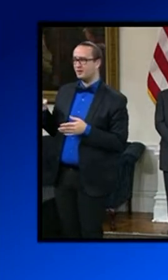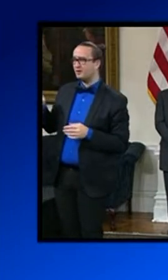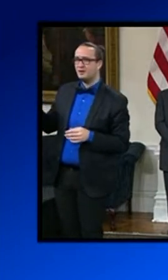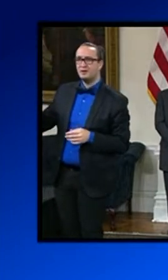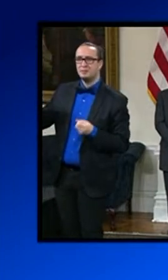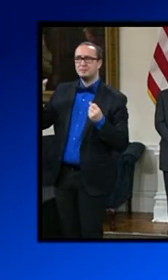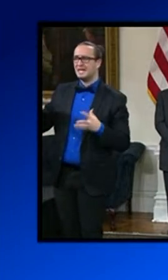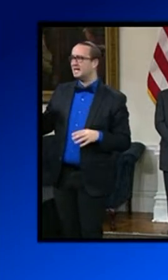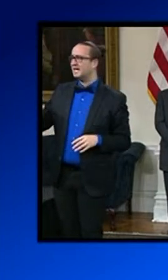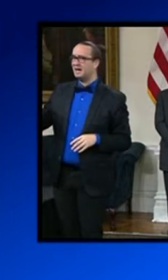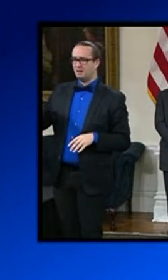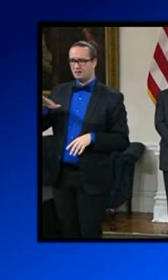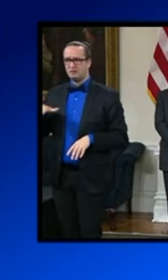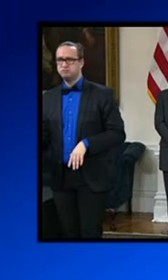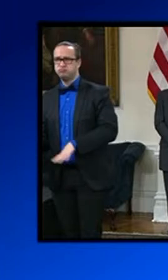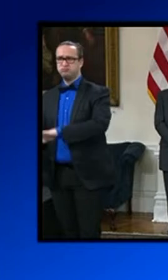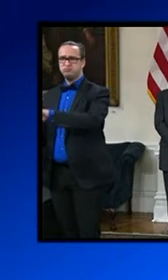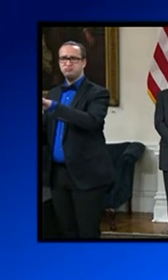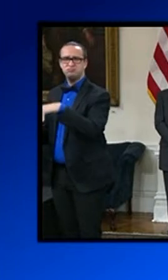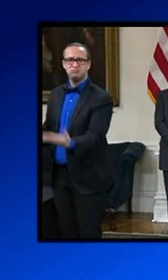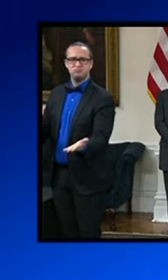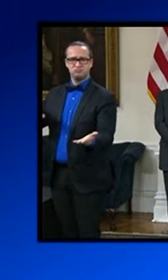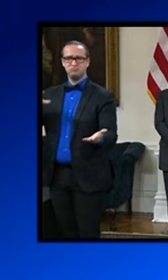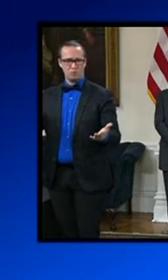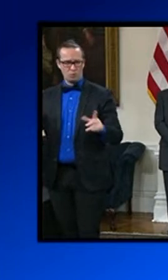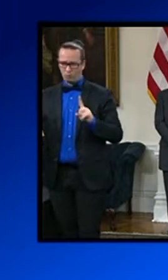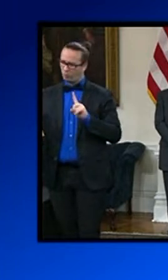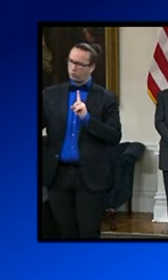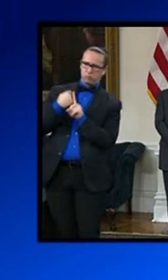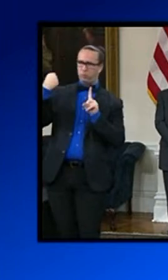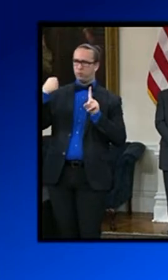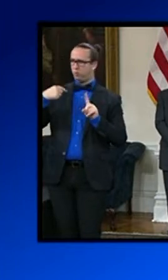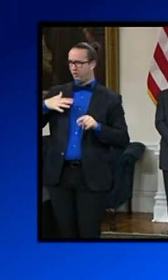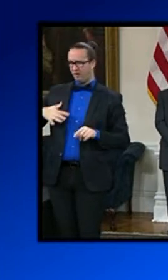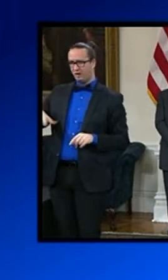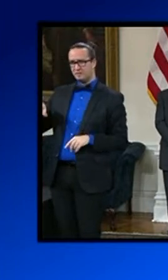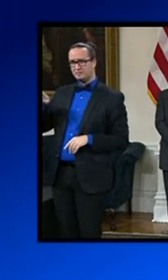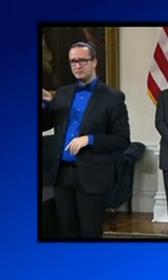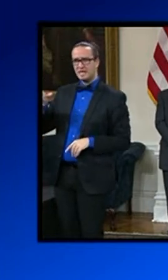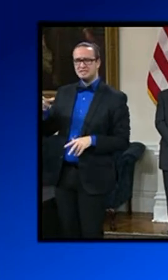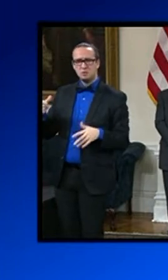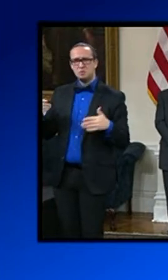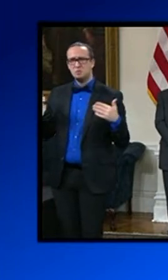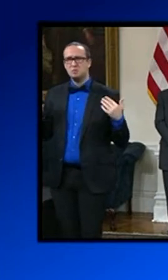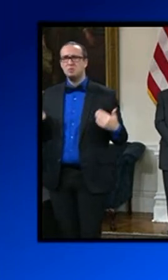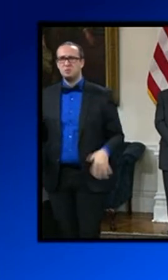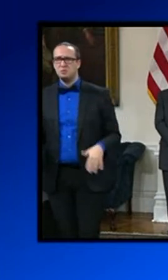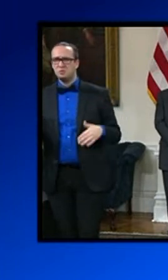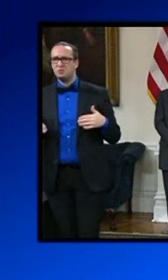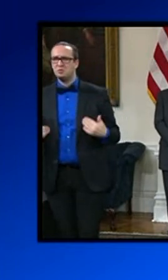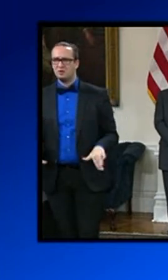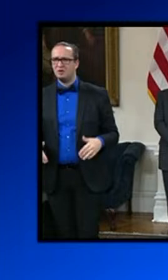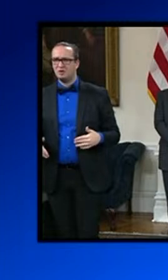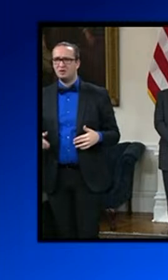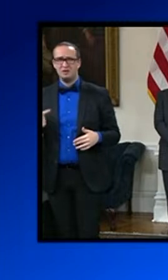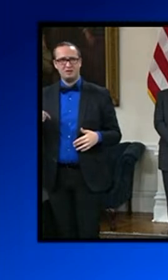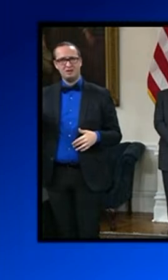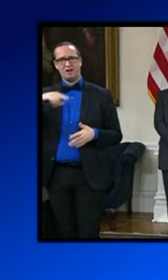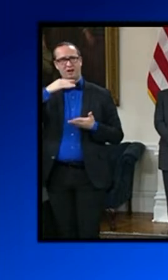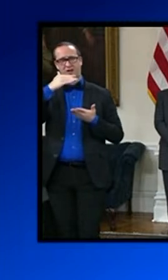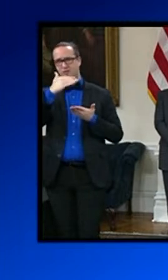has impacted her and her community. She noted the disproportionate number of minorities and essential workers affected